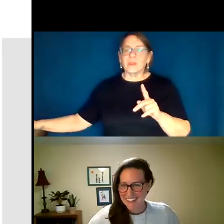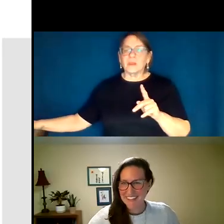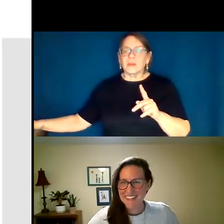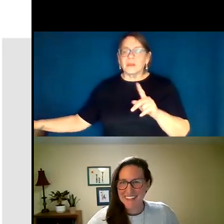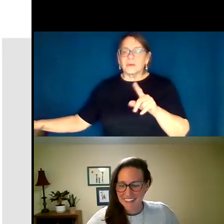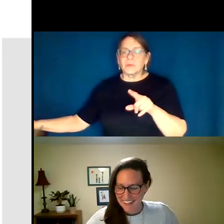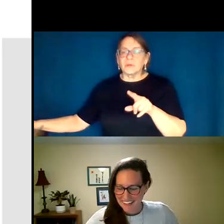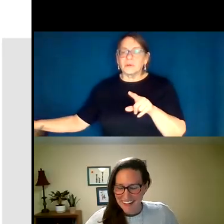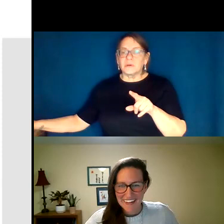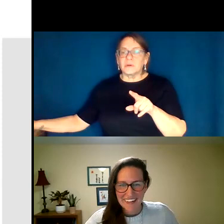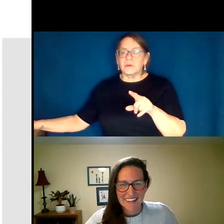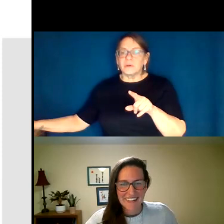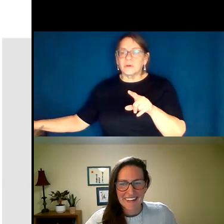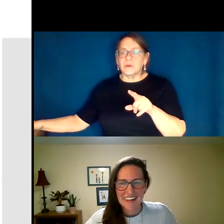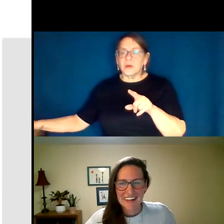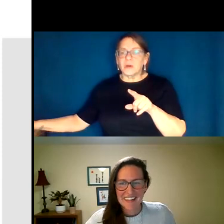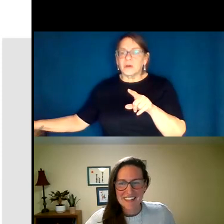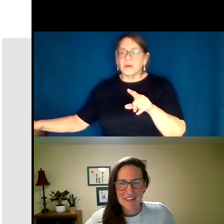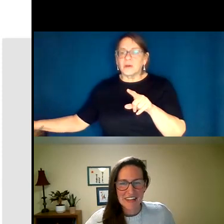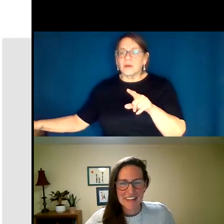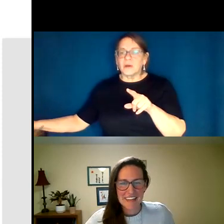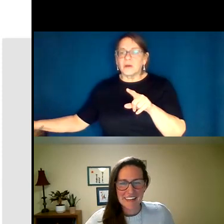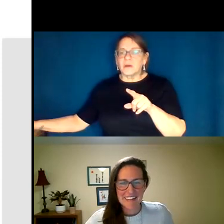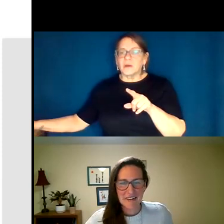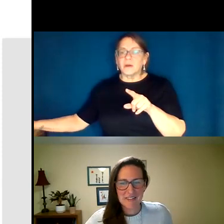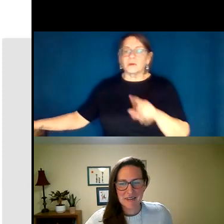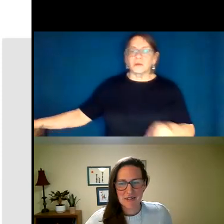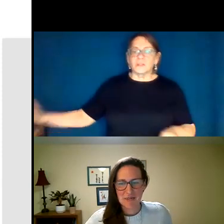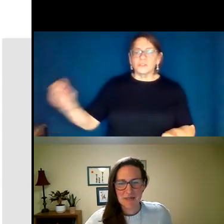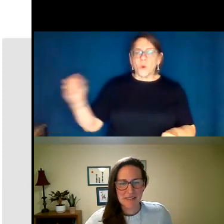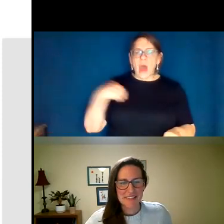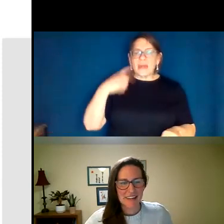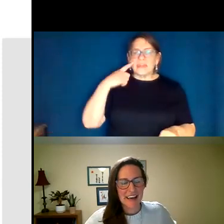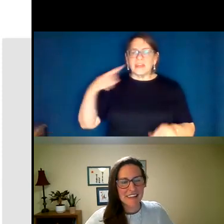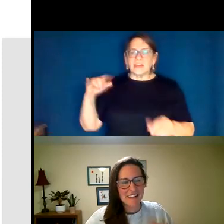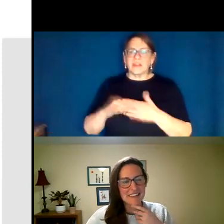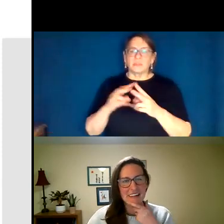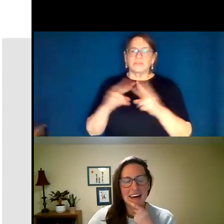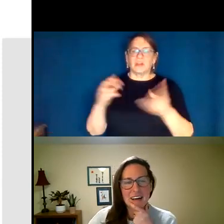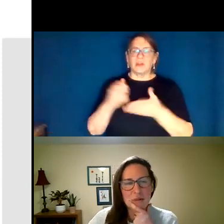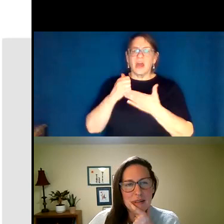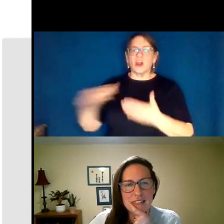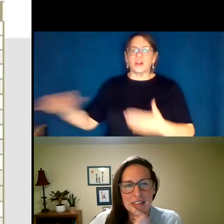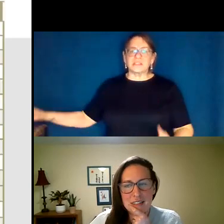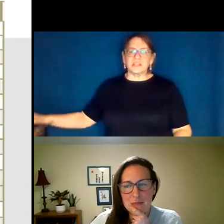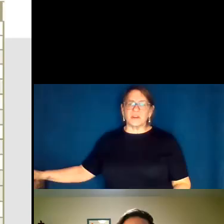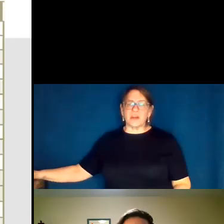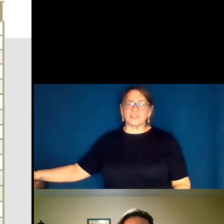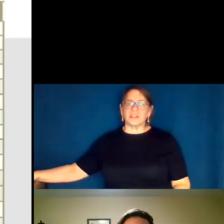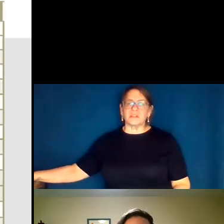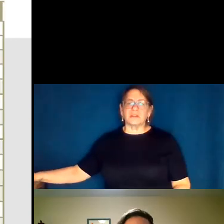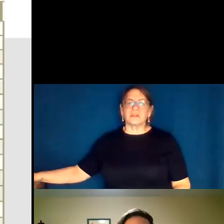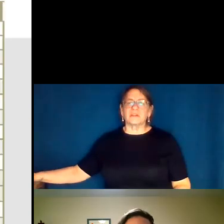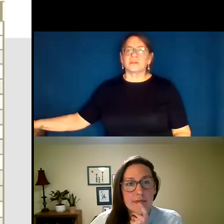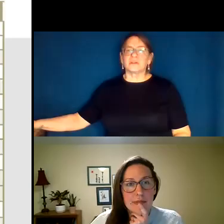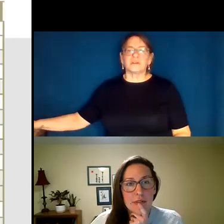Thanks, Lisa. Of course. Okay, so I think that was super helpful, Lisa. I think it's good to I'm